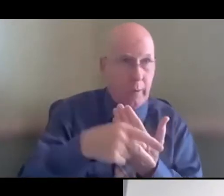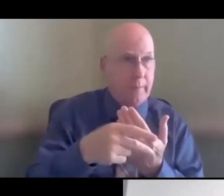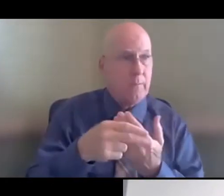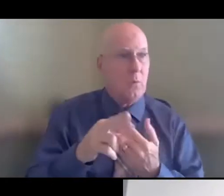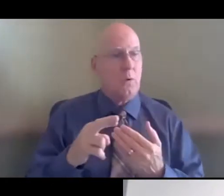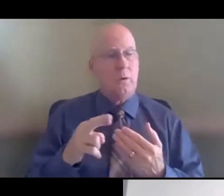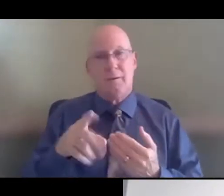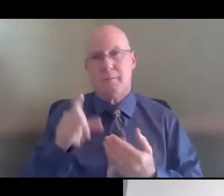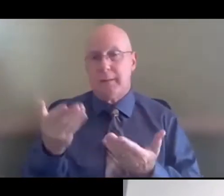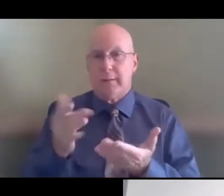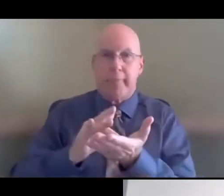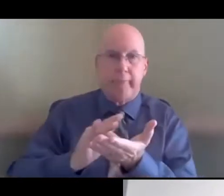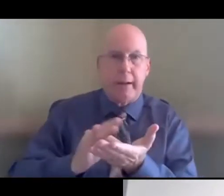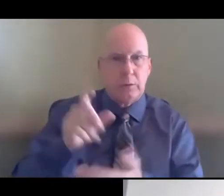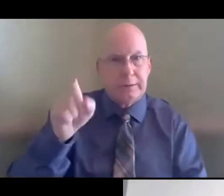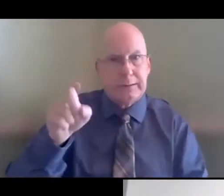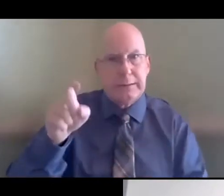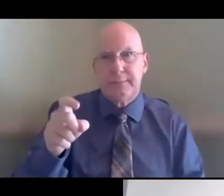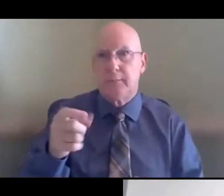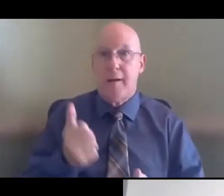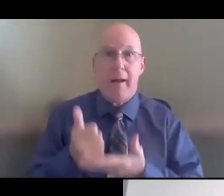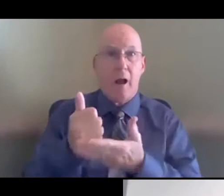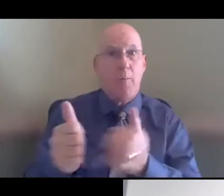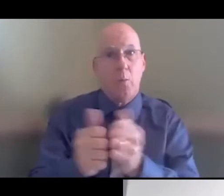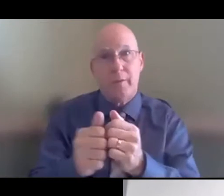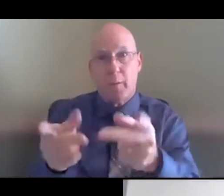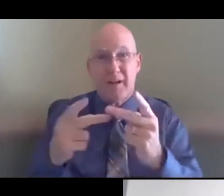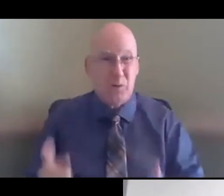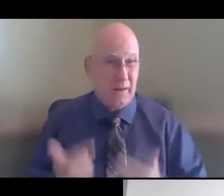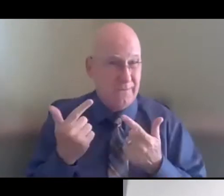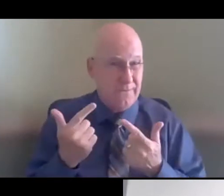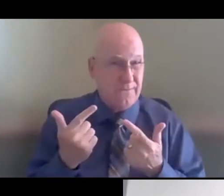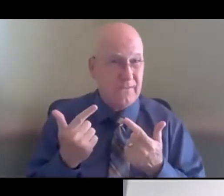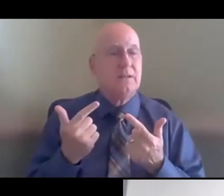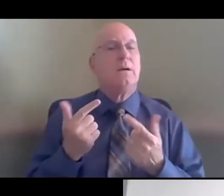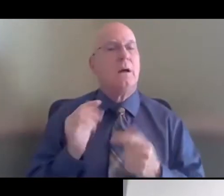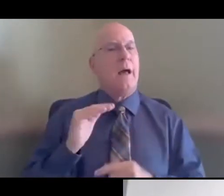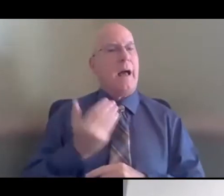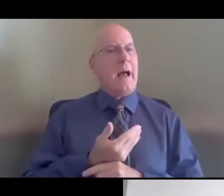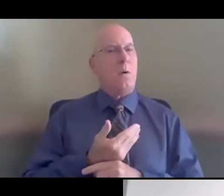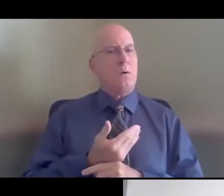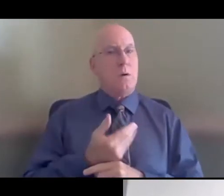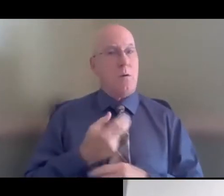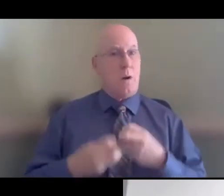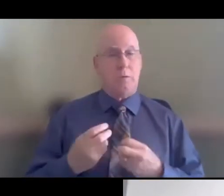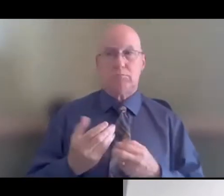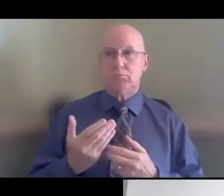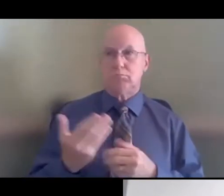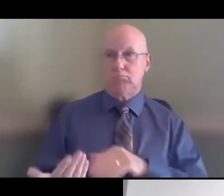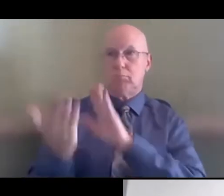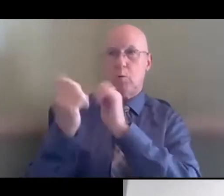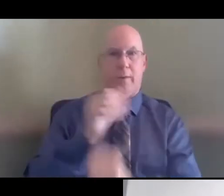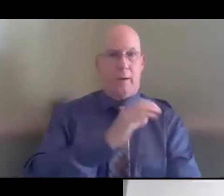medical needs, or might need help with housing issues. And we took our case to Congress. We met with our